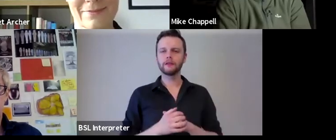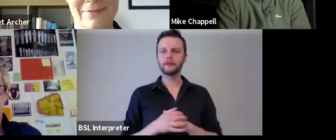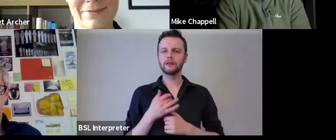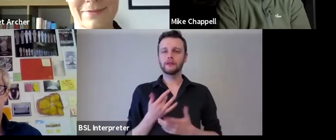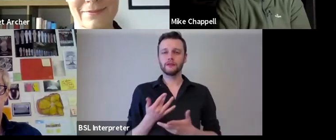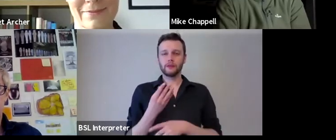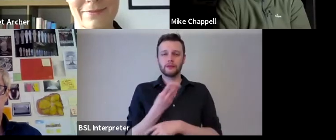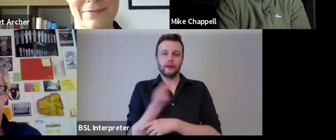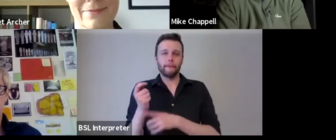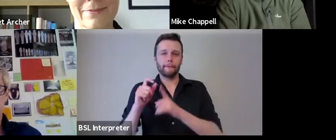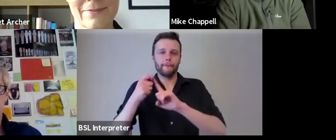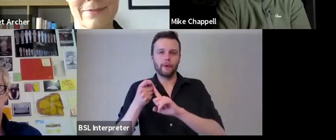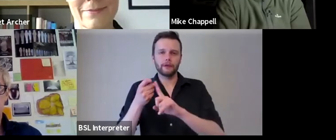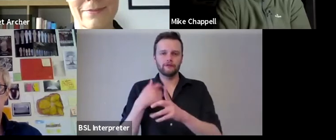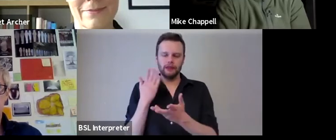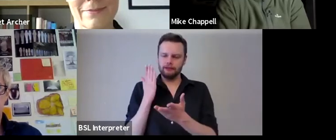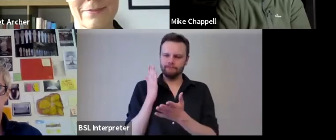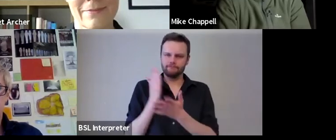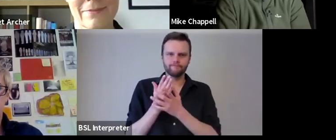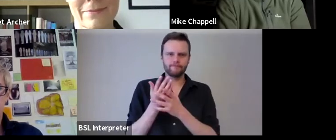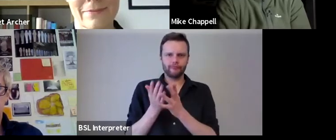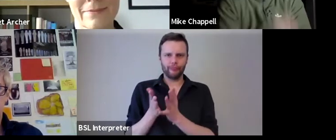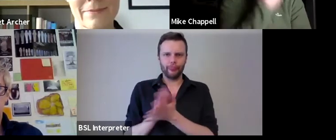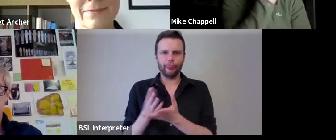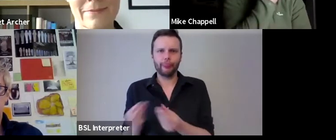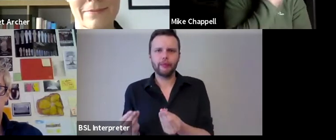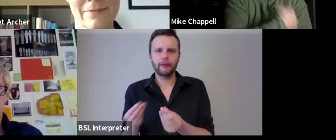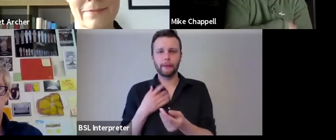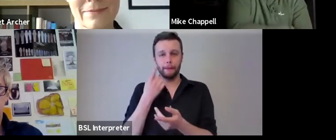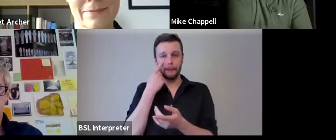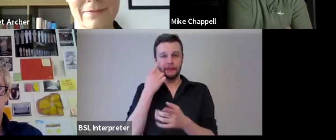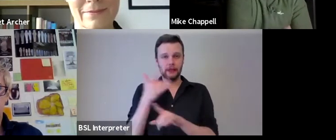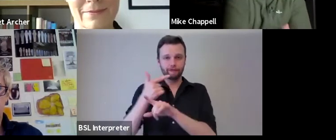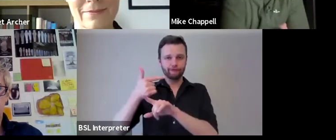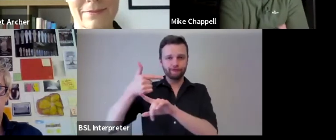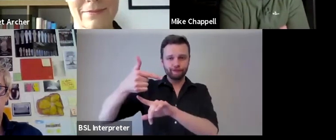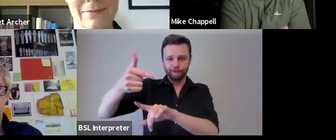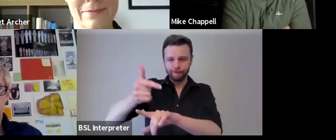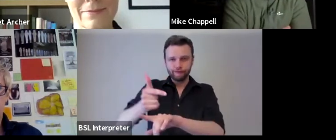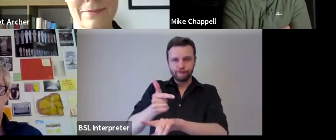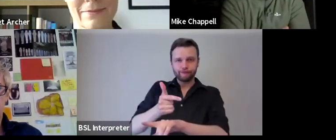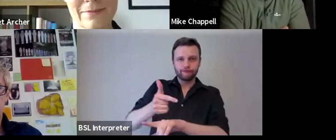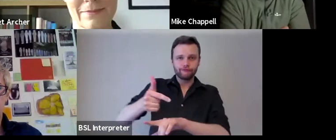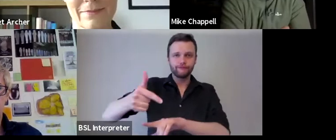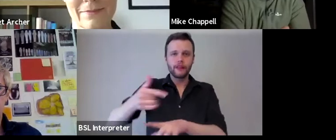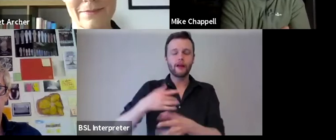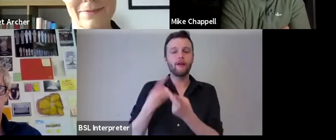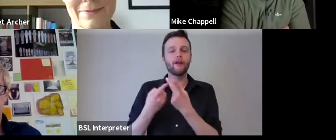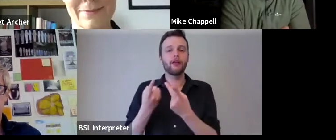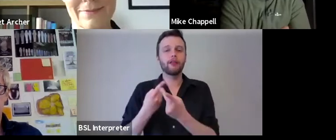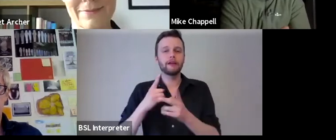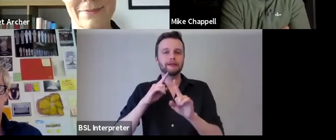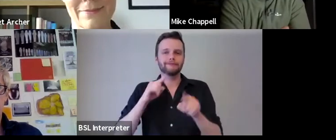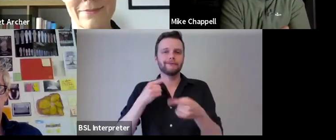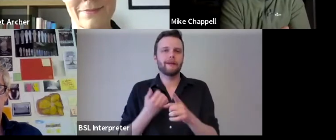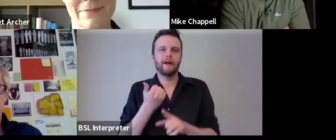very points, the very data sets determines the path of the camera movements in a way that the data set is kind of co-contingent upon how